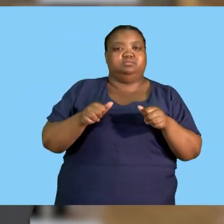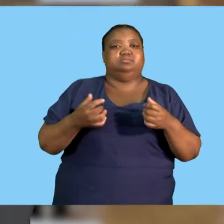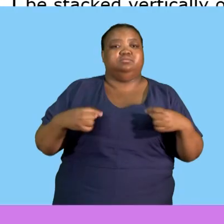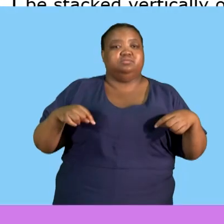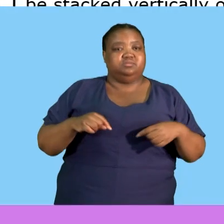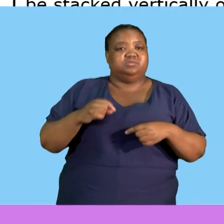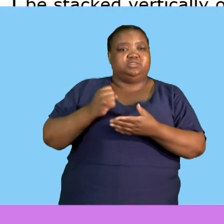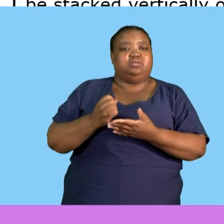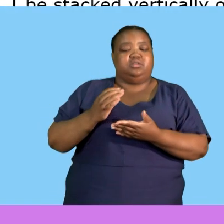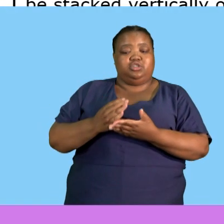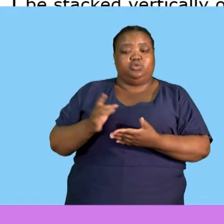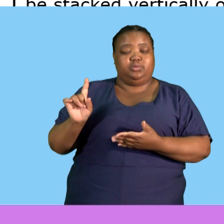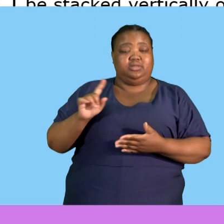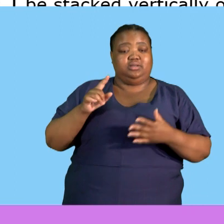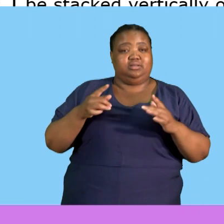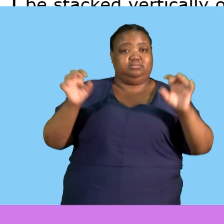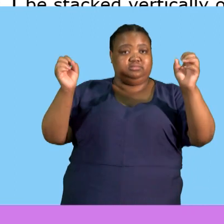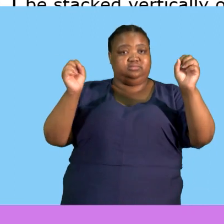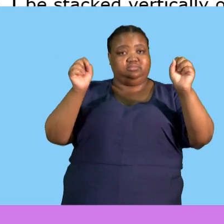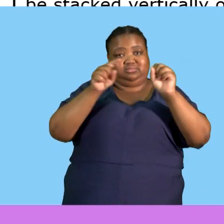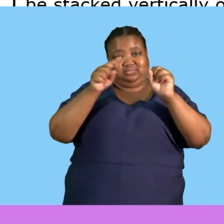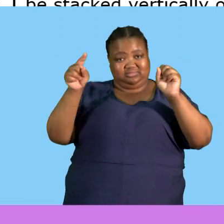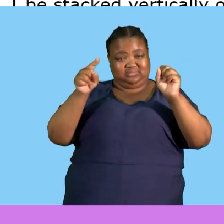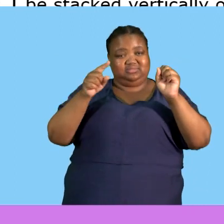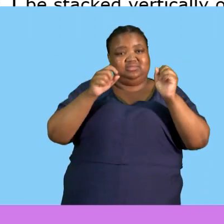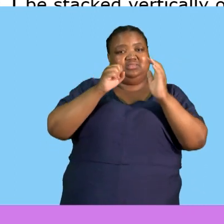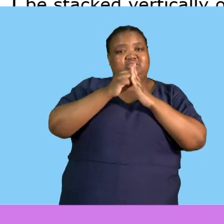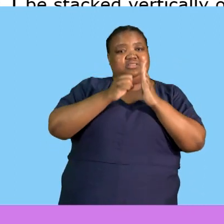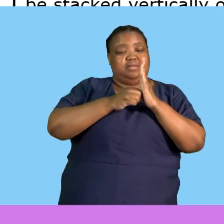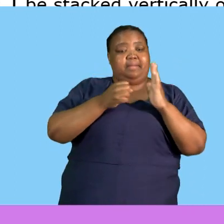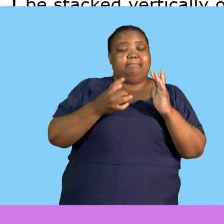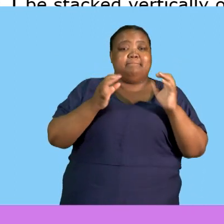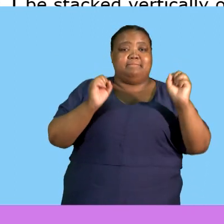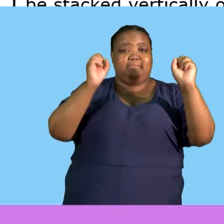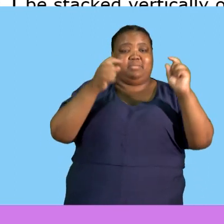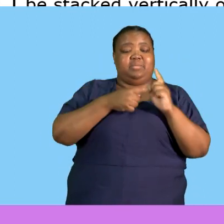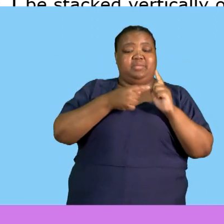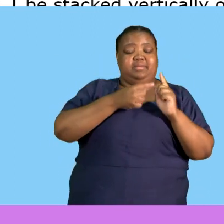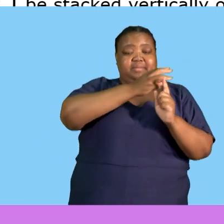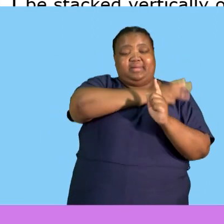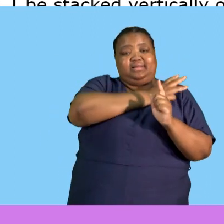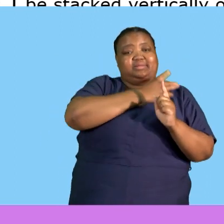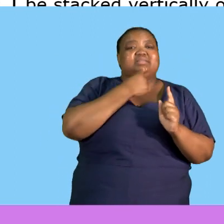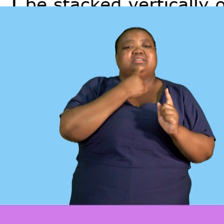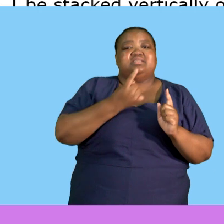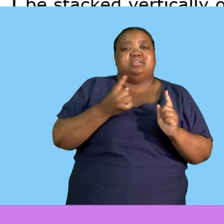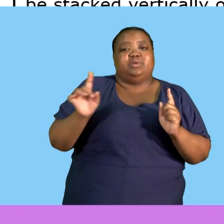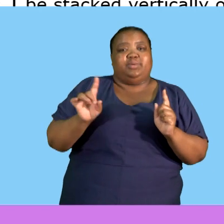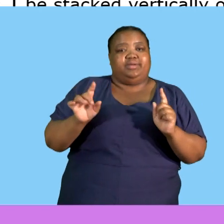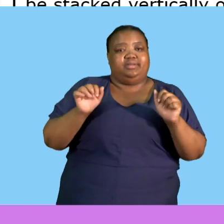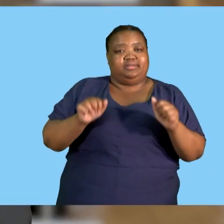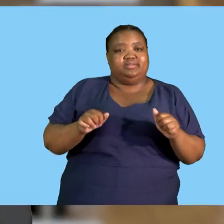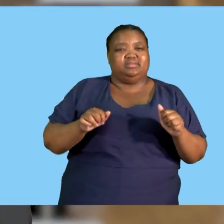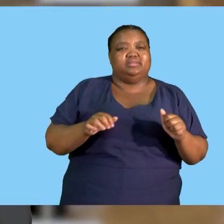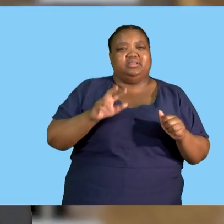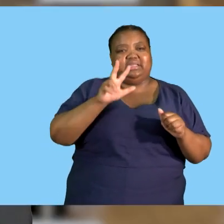a statement was made. Before I quickly recap, so we have to verify if the statement is correct. What is